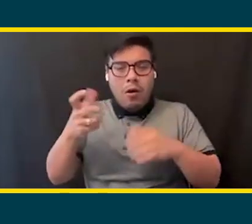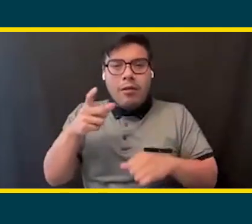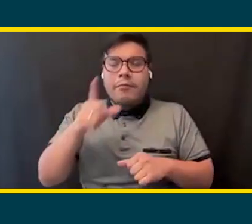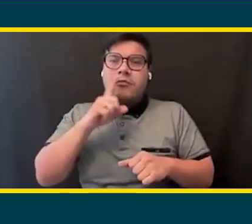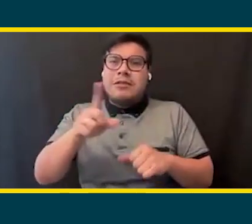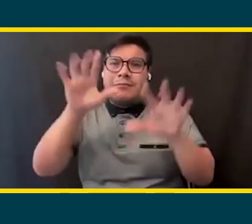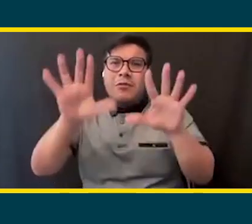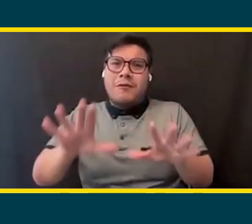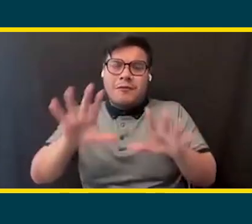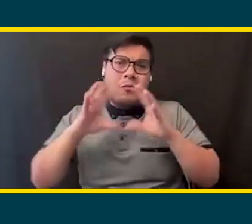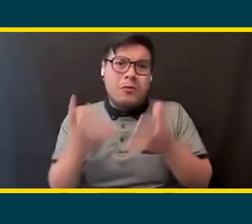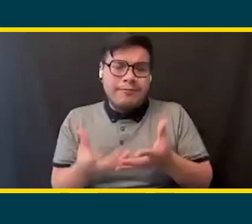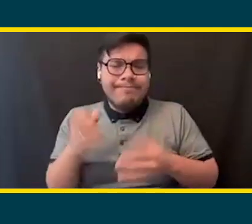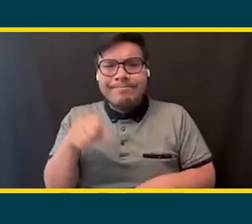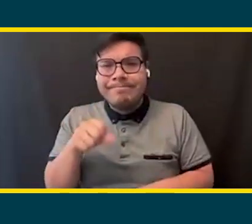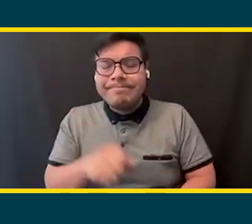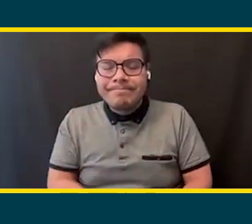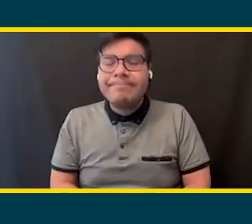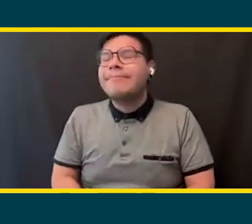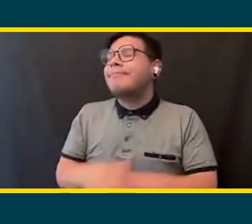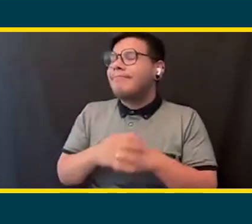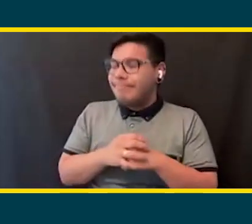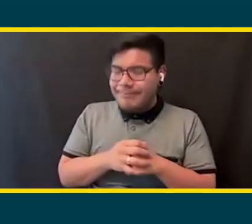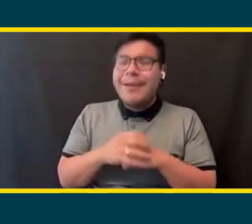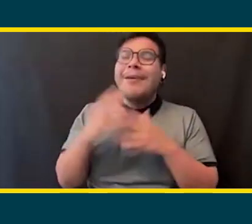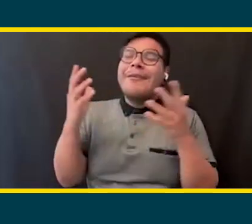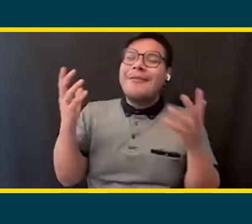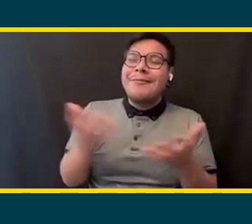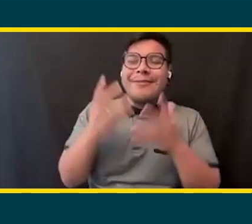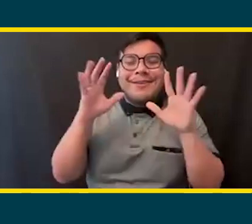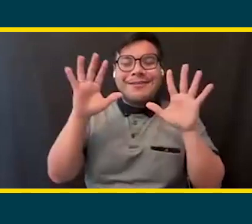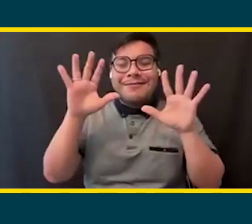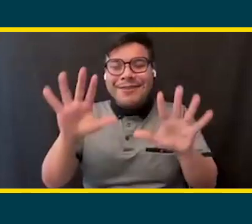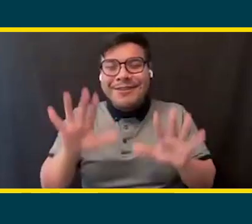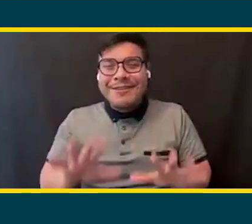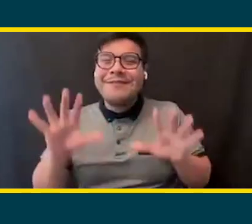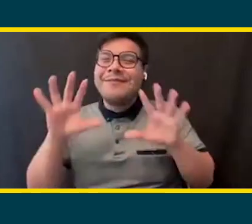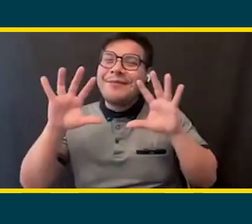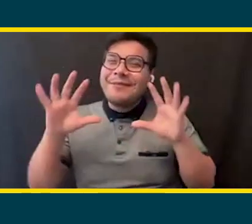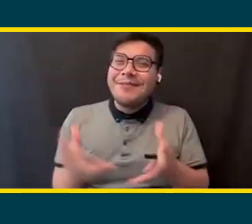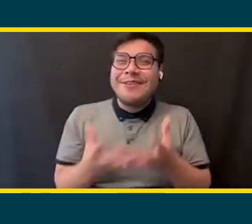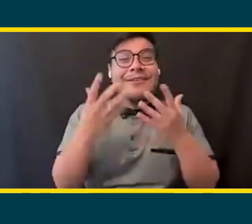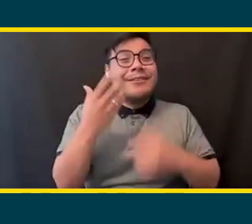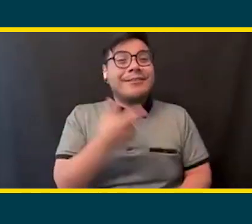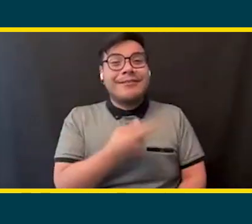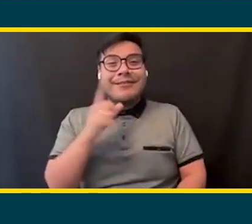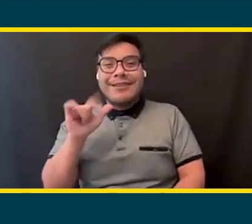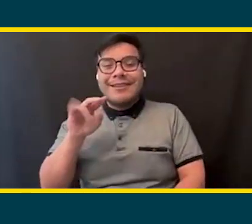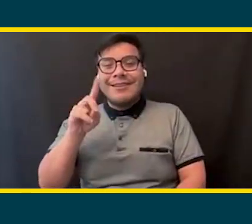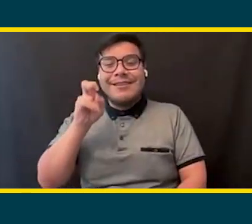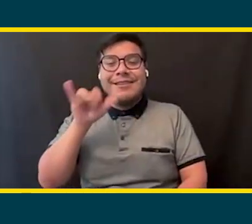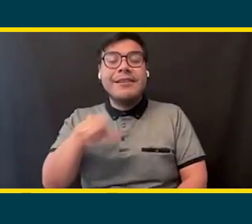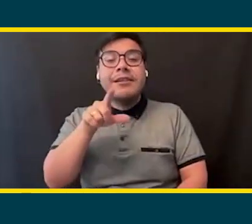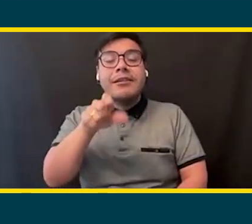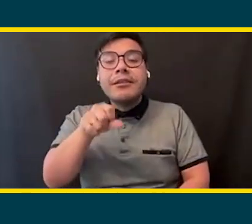world. What a wonderful world. Yes, this is Lindsay. To your point, Kip, if